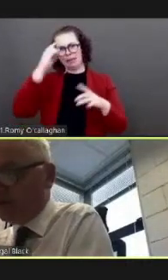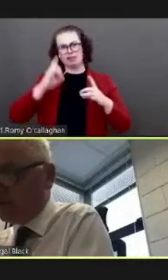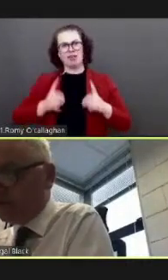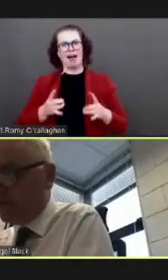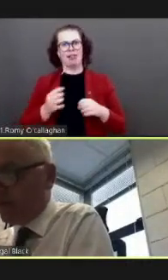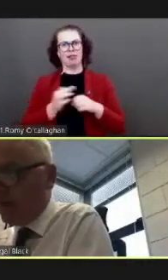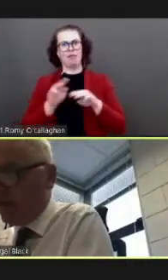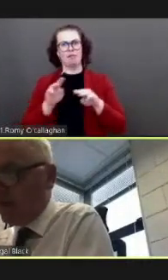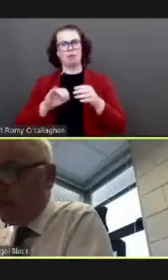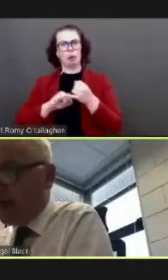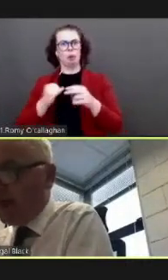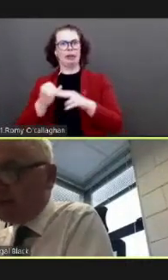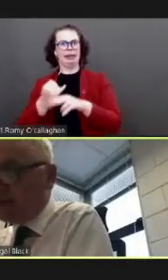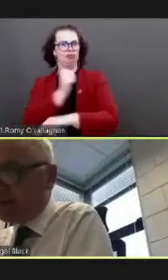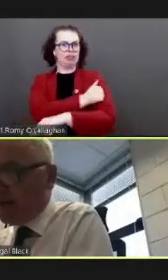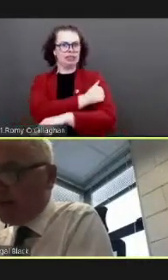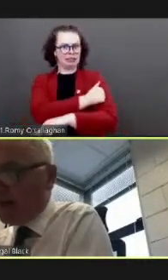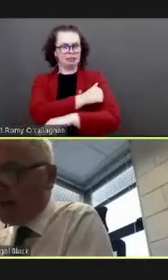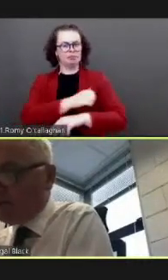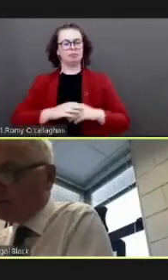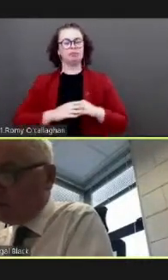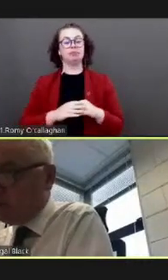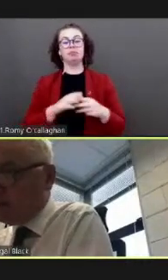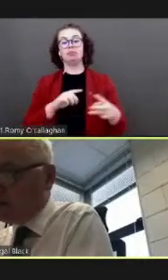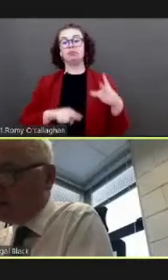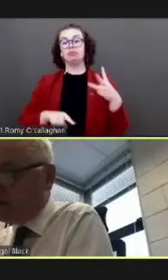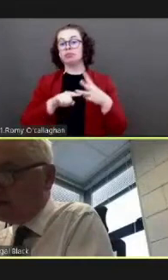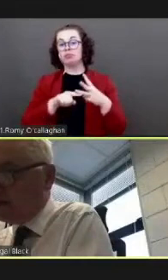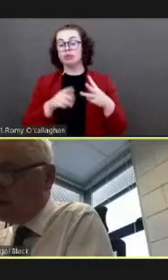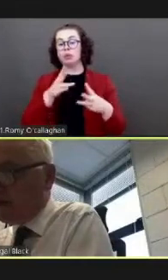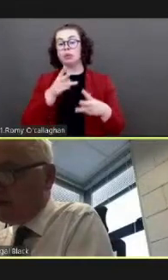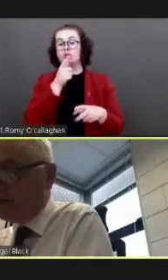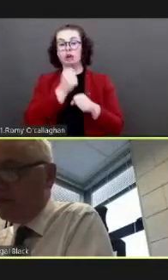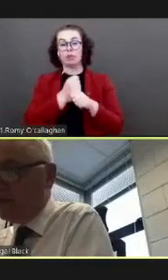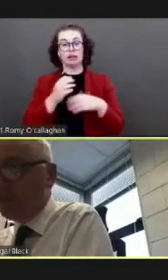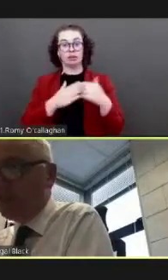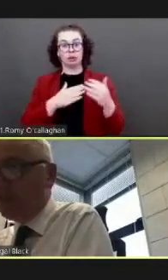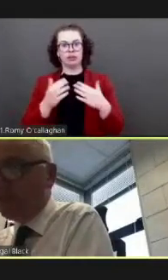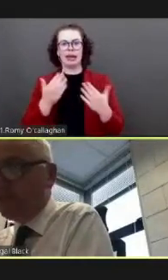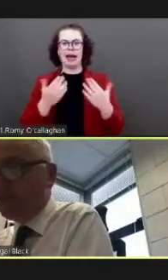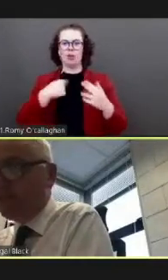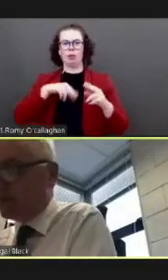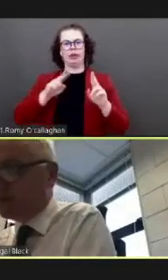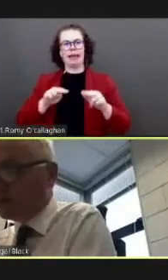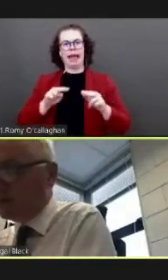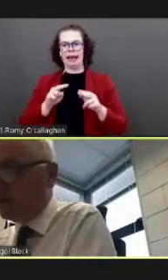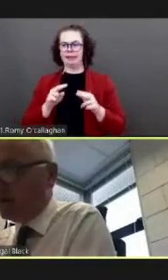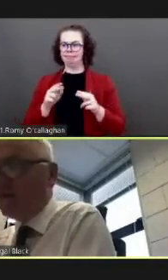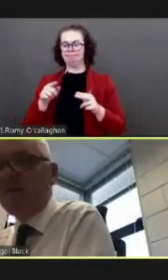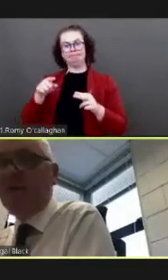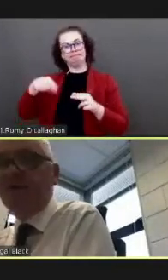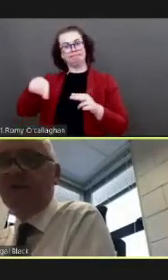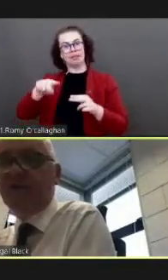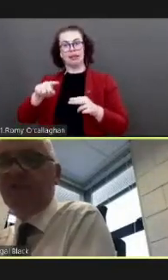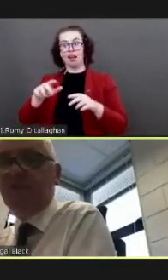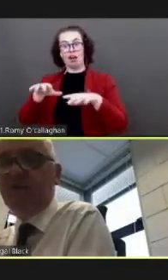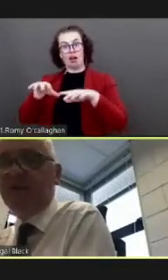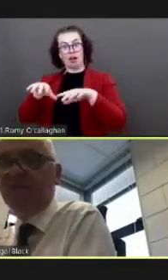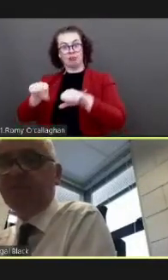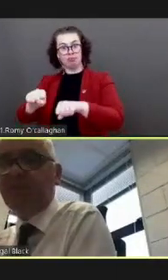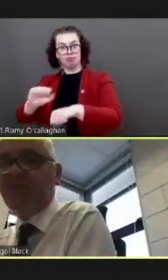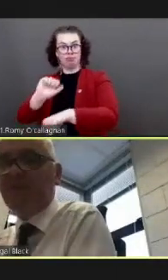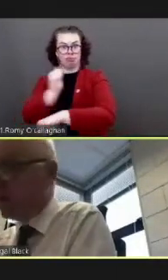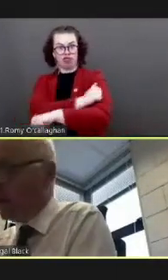prisoners. And we'll also hear about measures to improve the transition from custody to